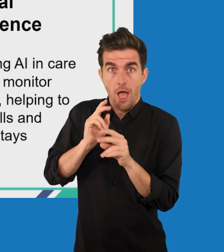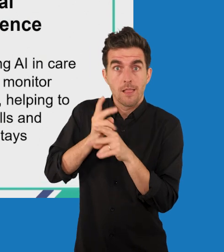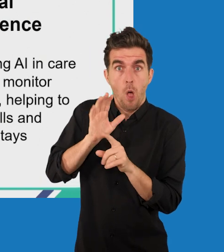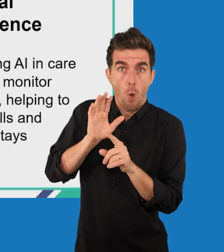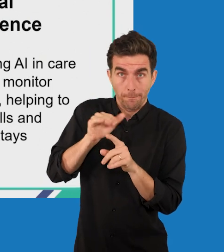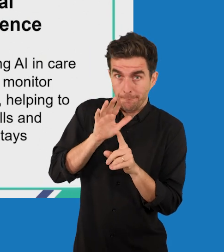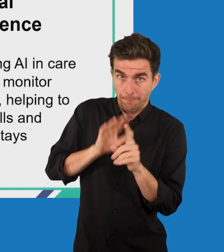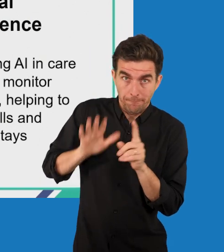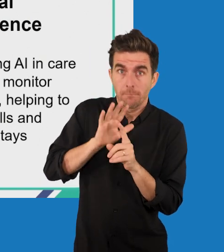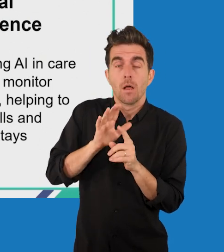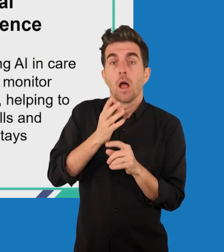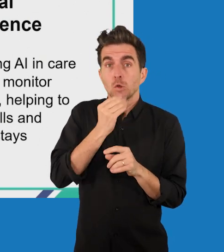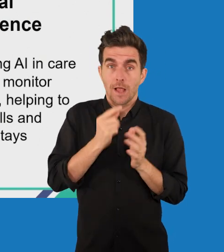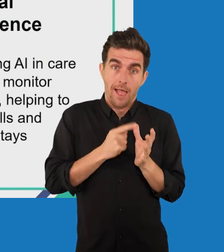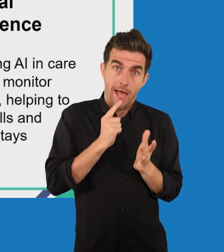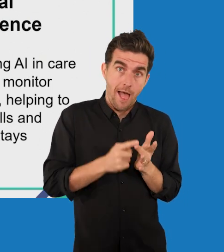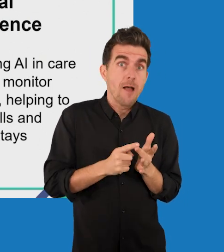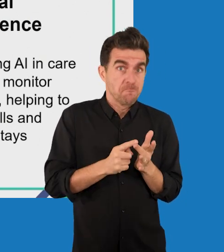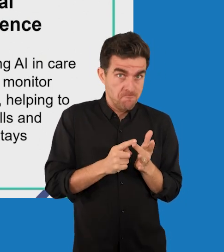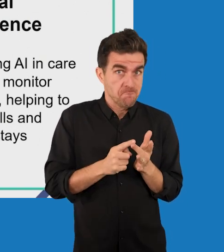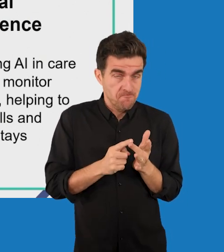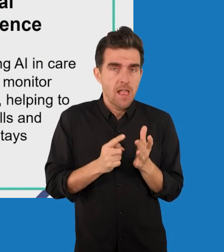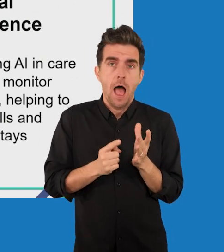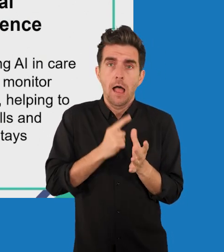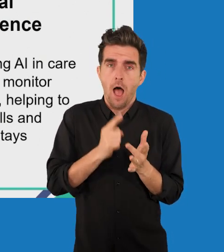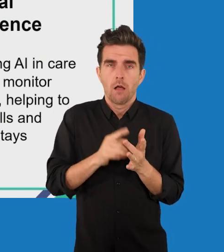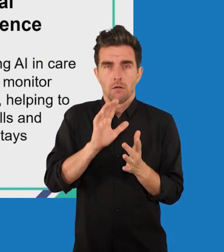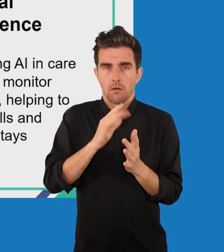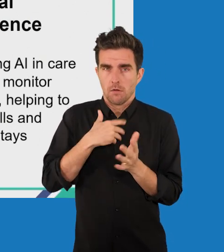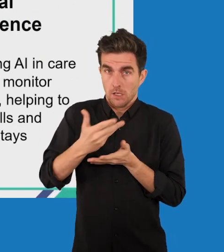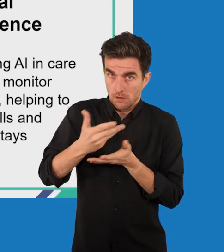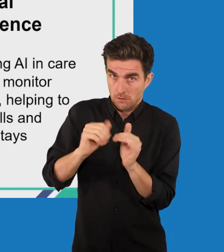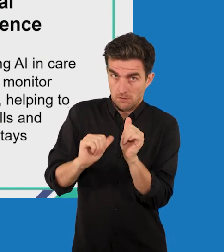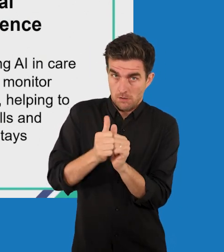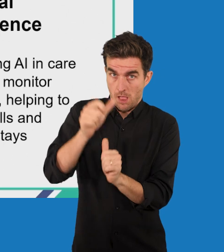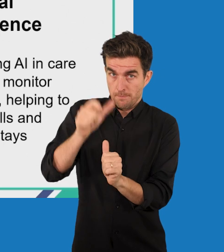across South West London where we're using artificial intelligence,